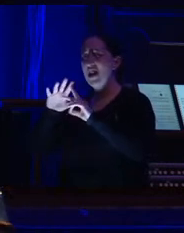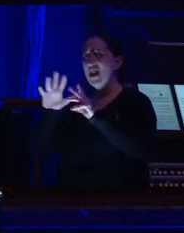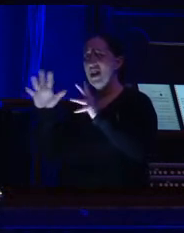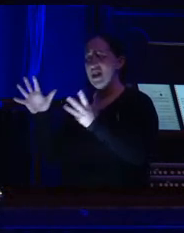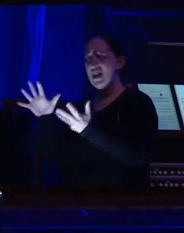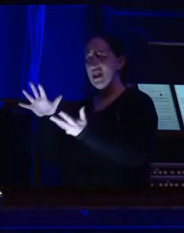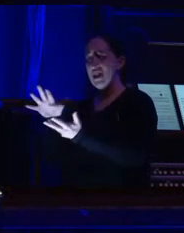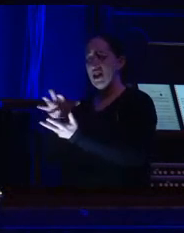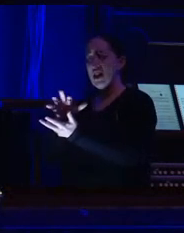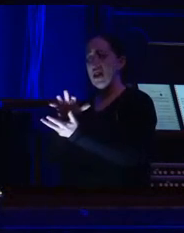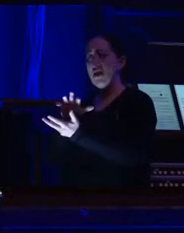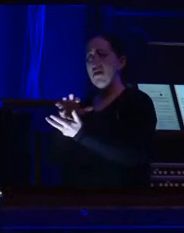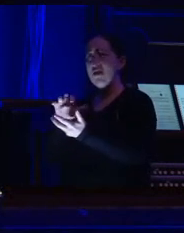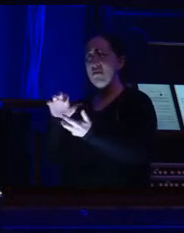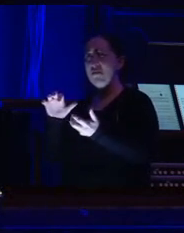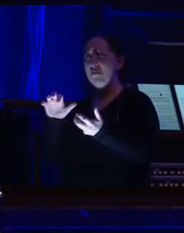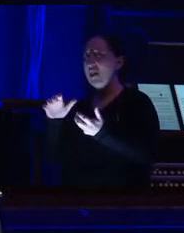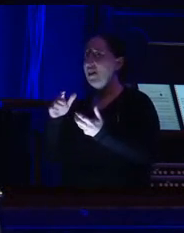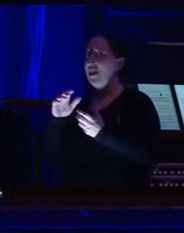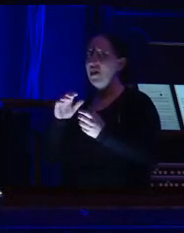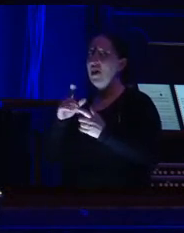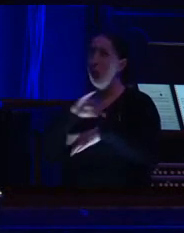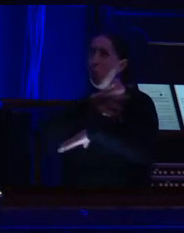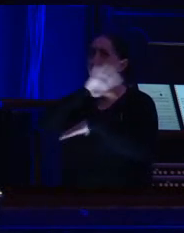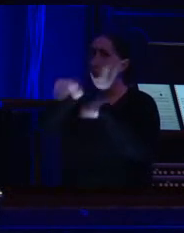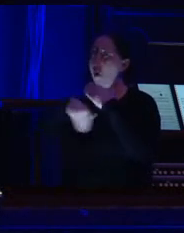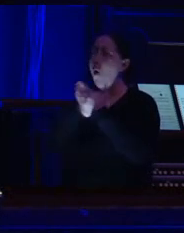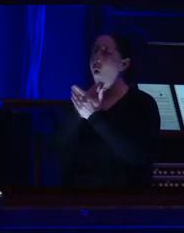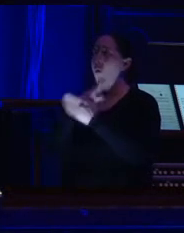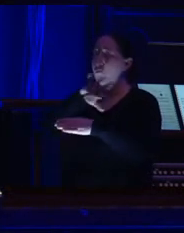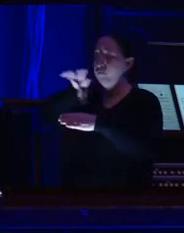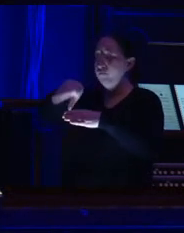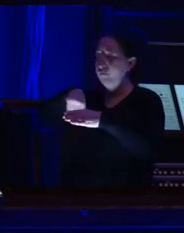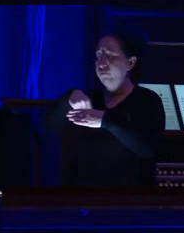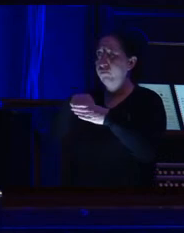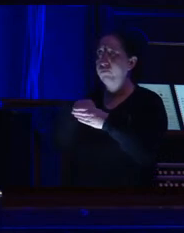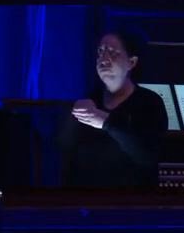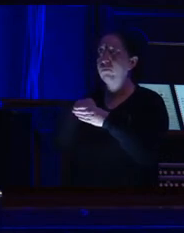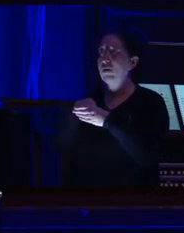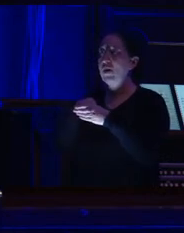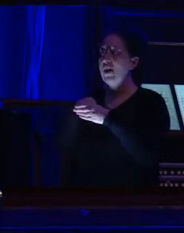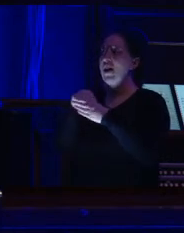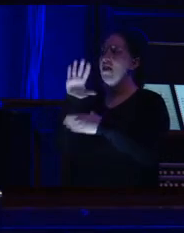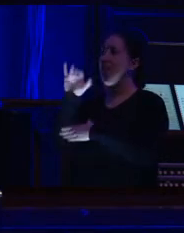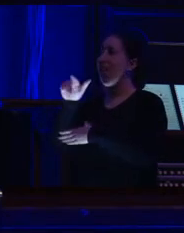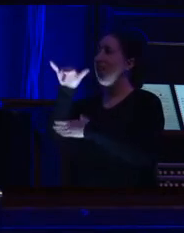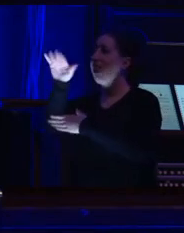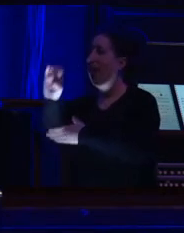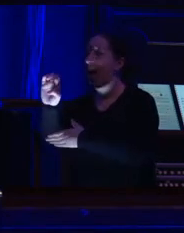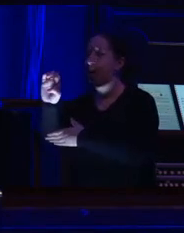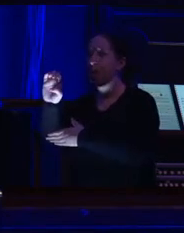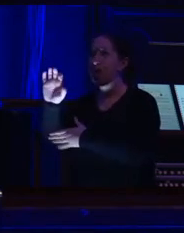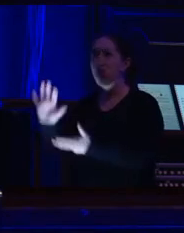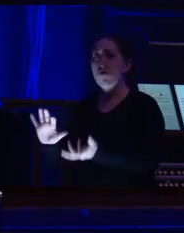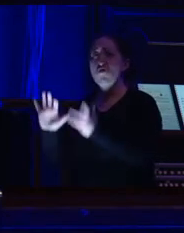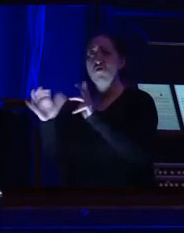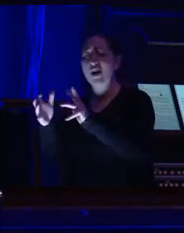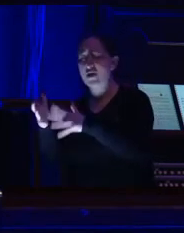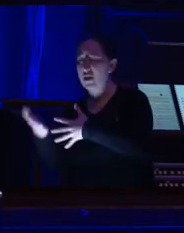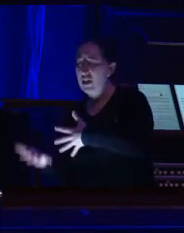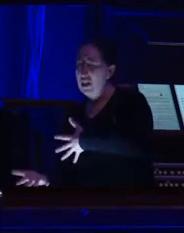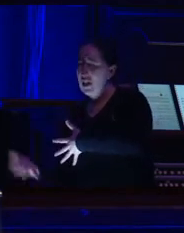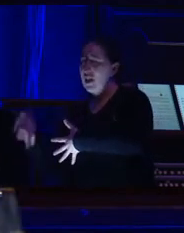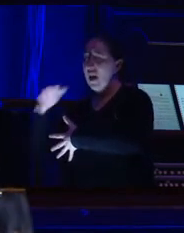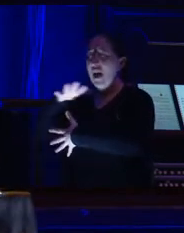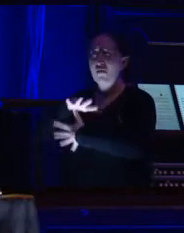immune from its devastating impacts. The climate crisis is the existential challenge